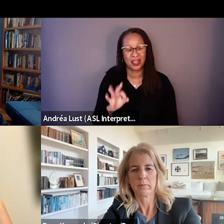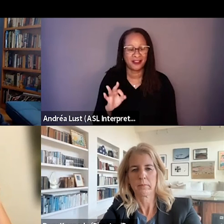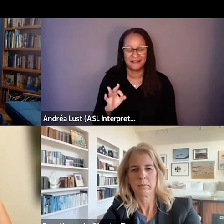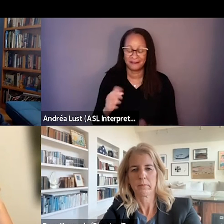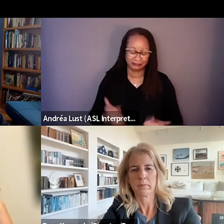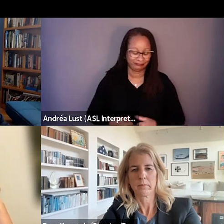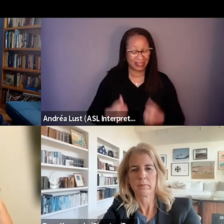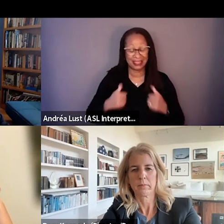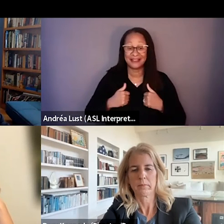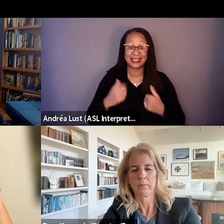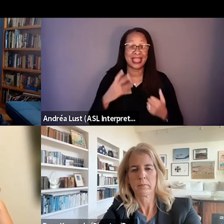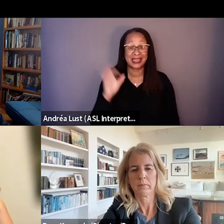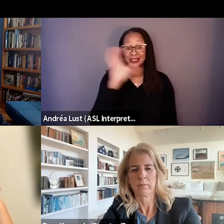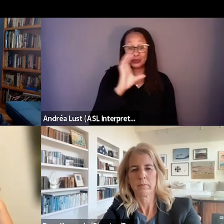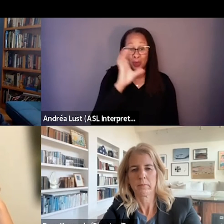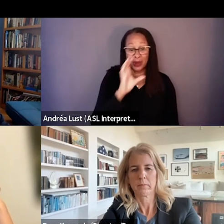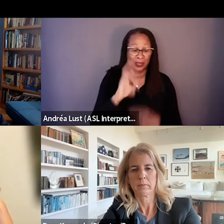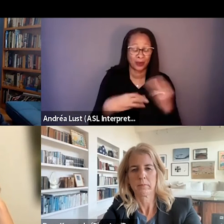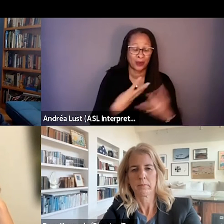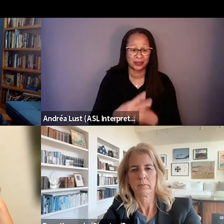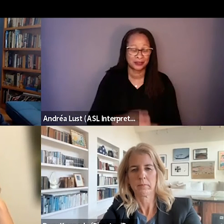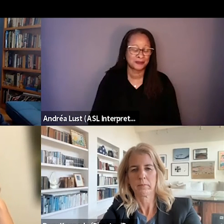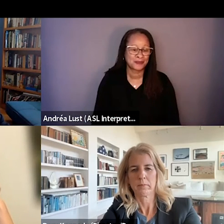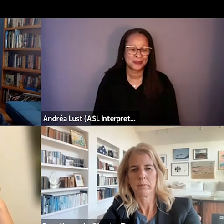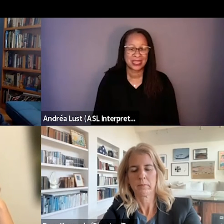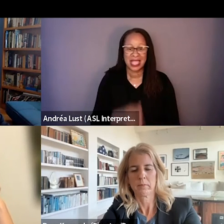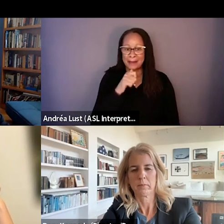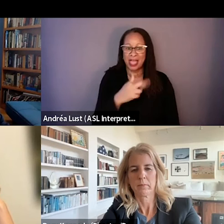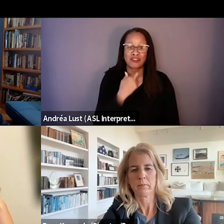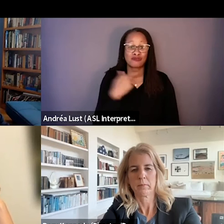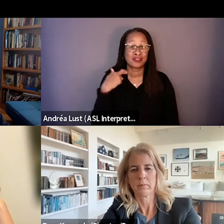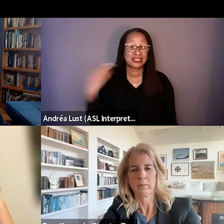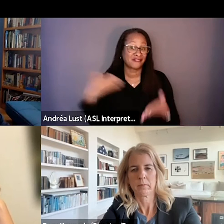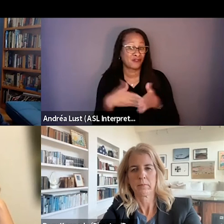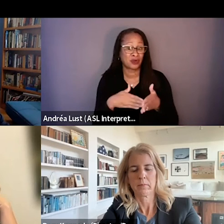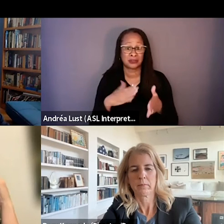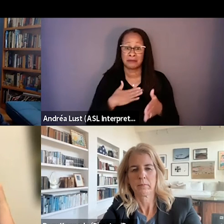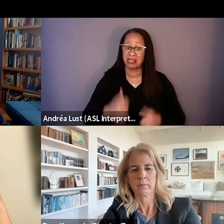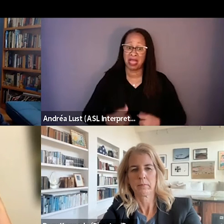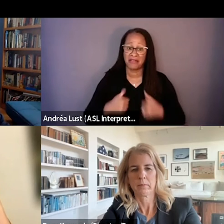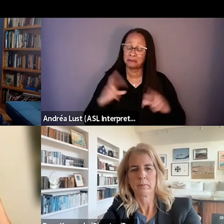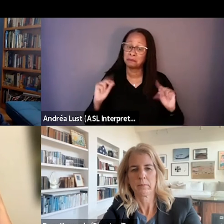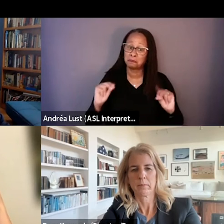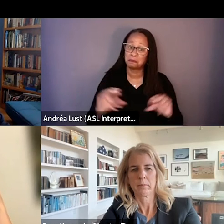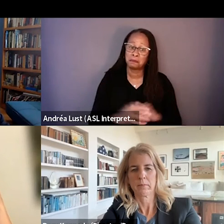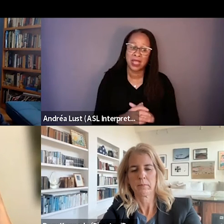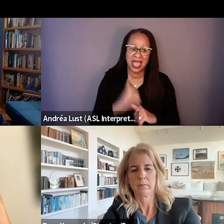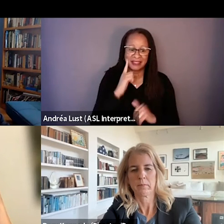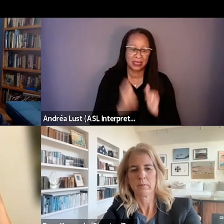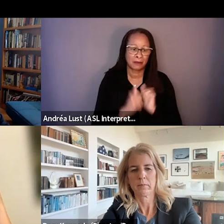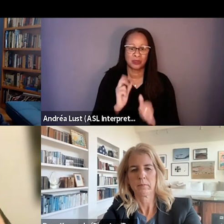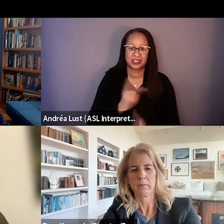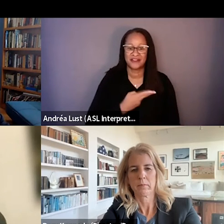alive and exploring the world. So I'm not risk averse in my life. And I think those of us in